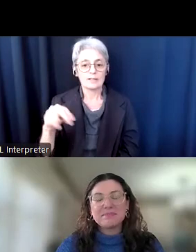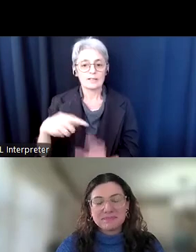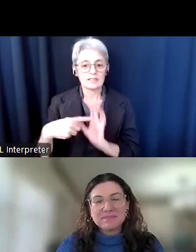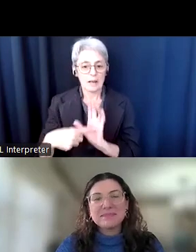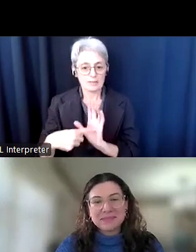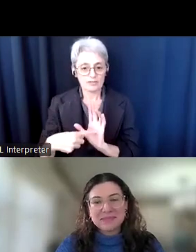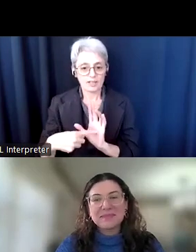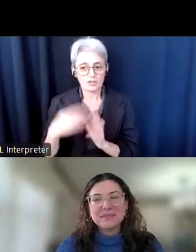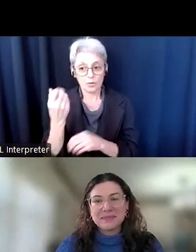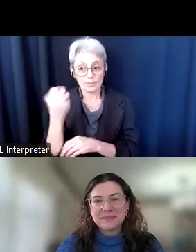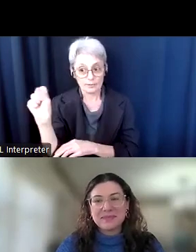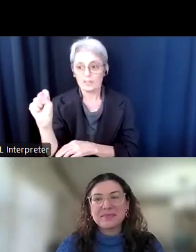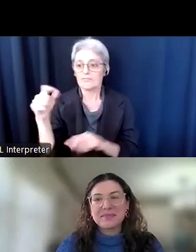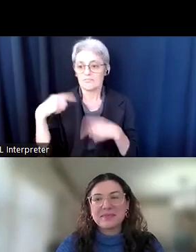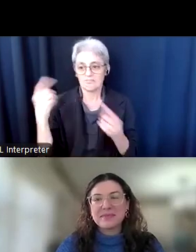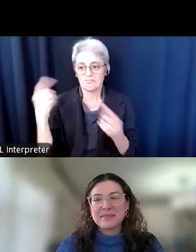since. So welcome.